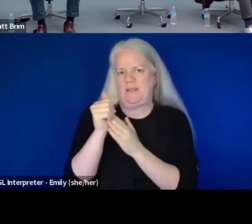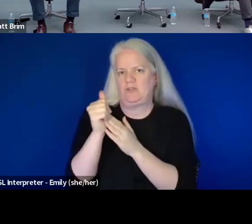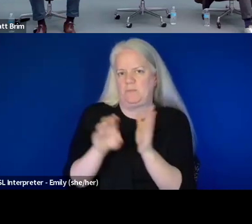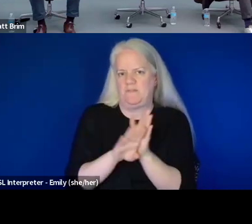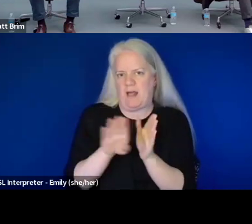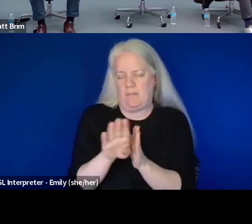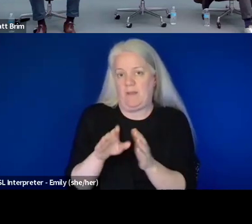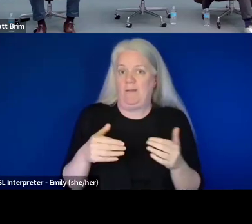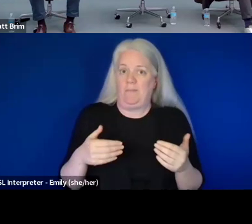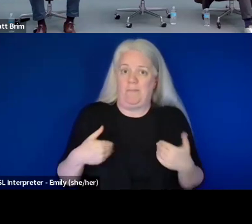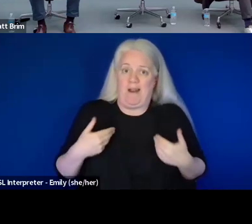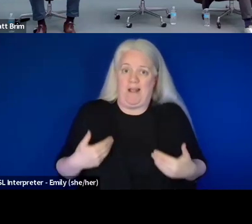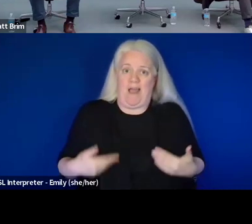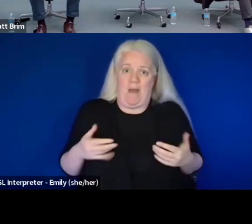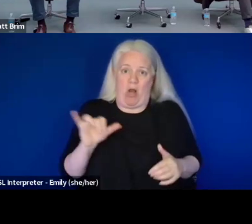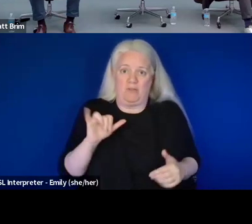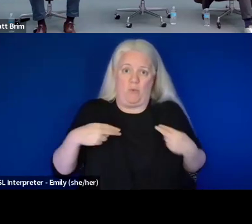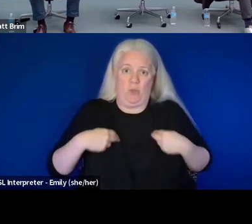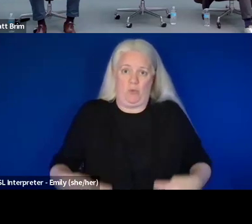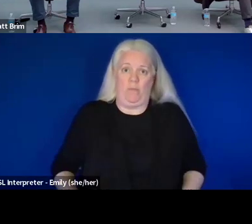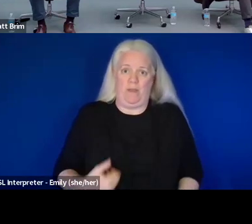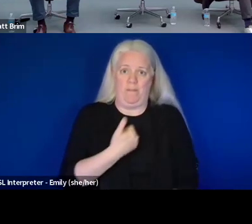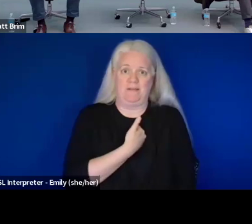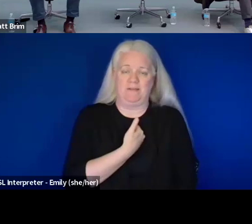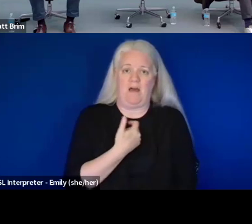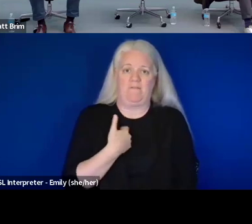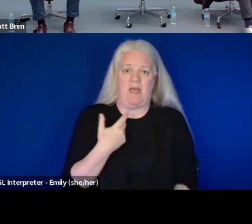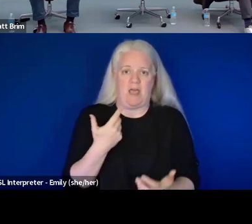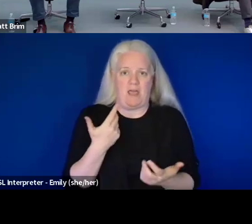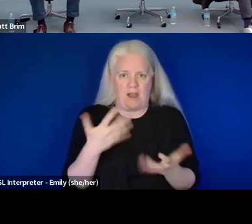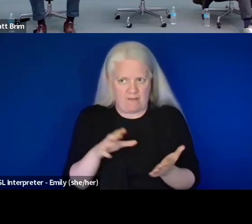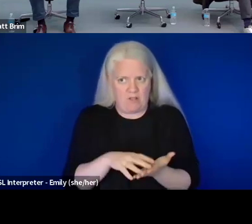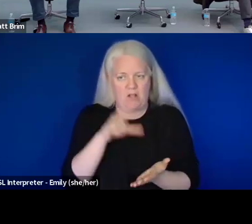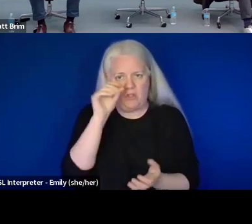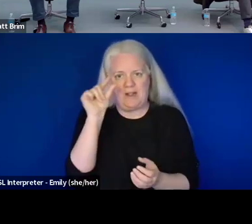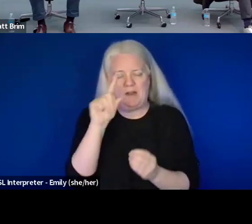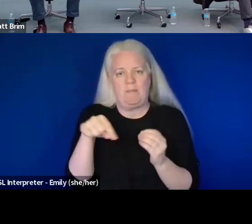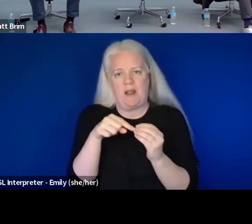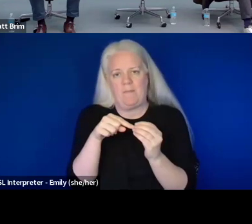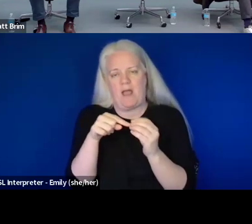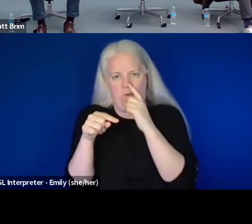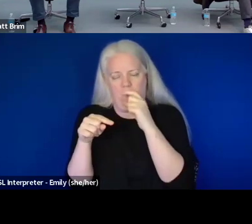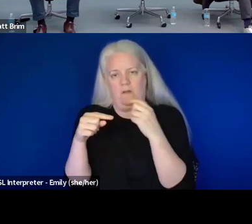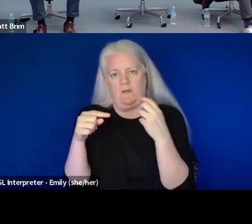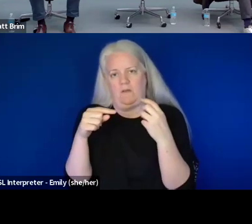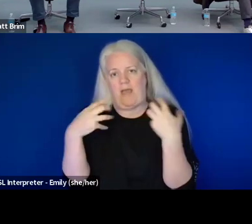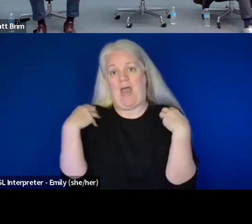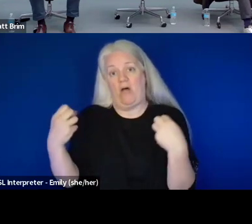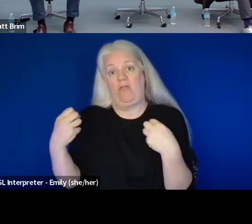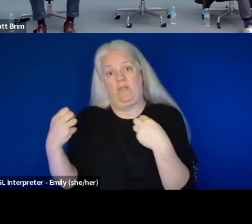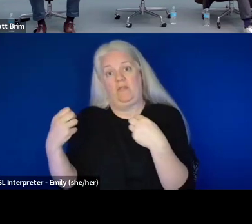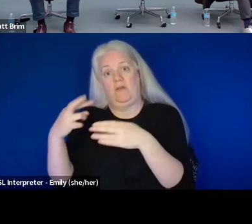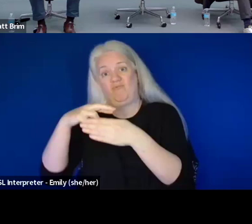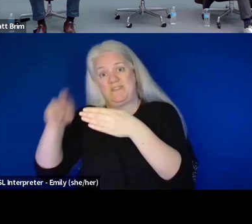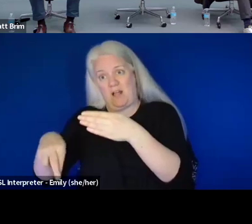as a human, having learned a little bit about health outcomes being rooted in community and relationships and